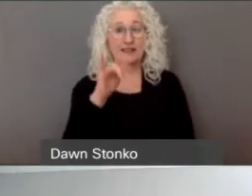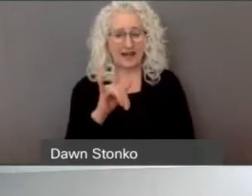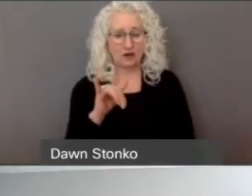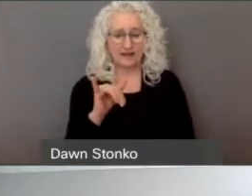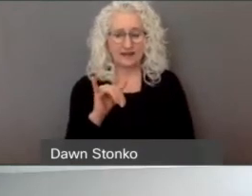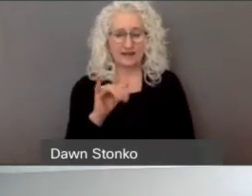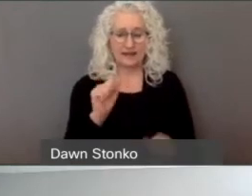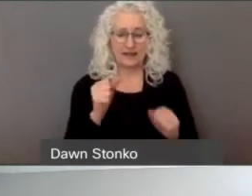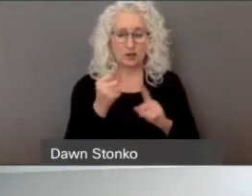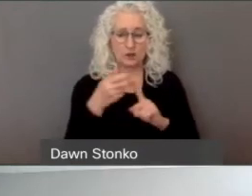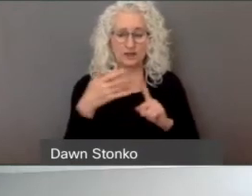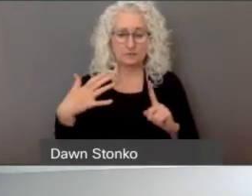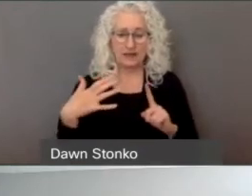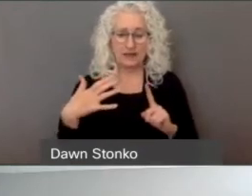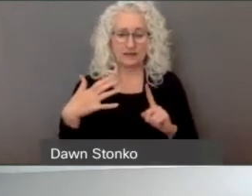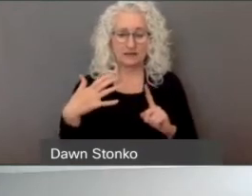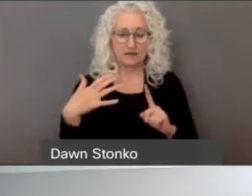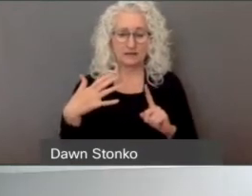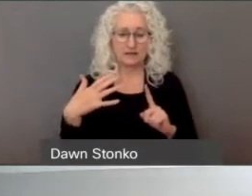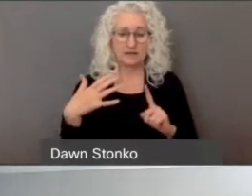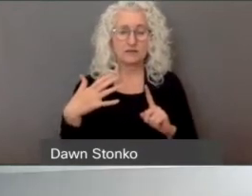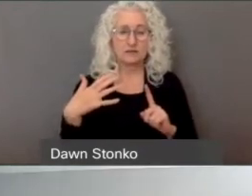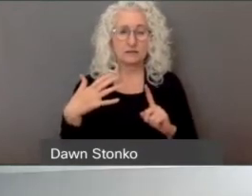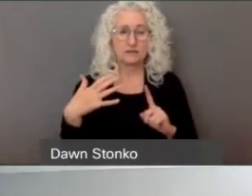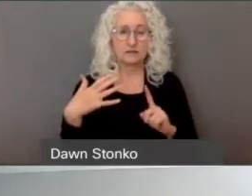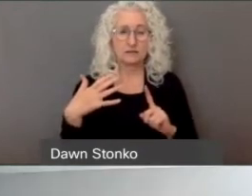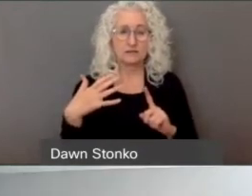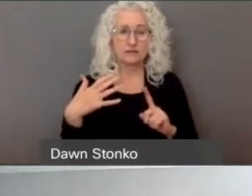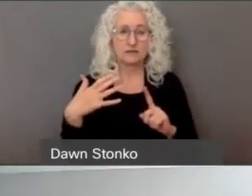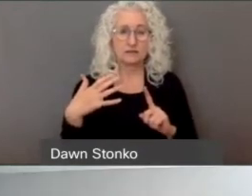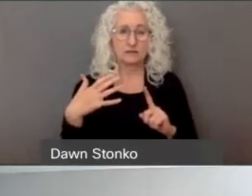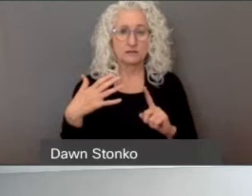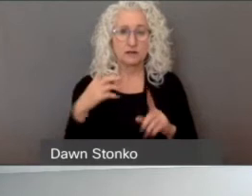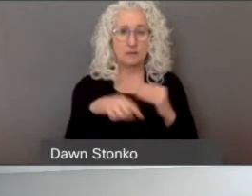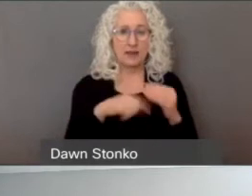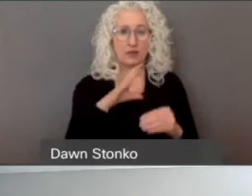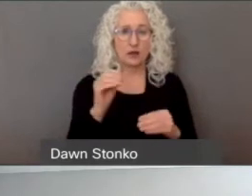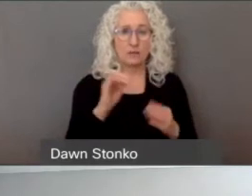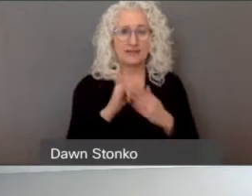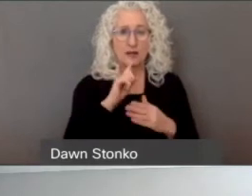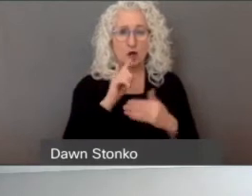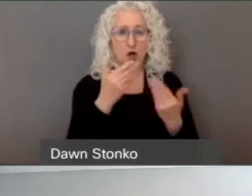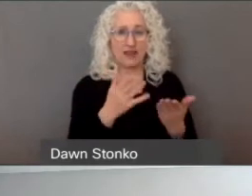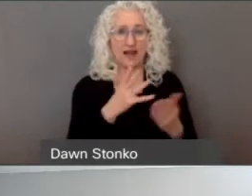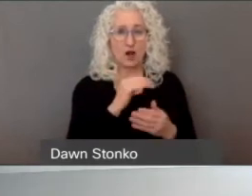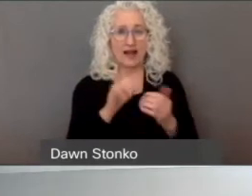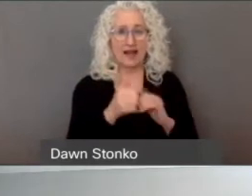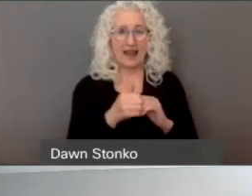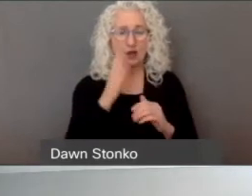you expand a little bit about the companies that are there and how,